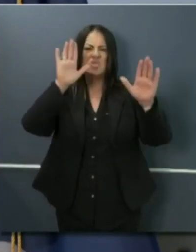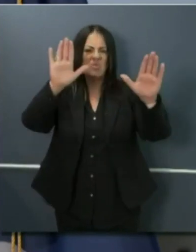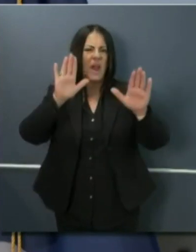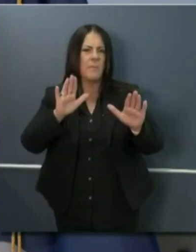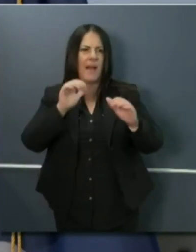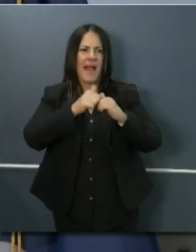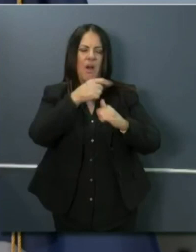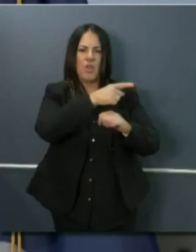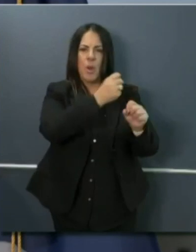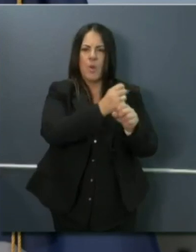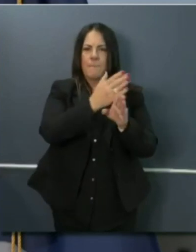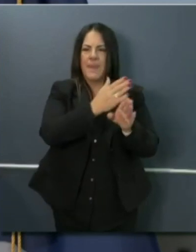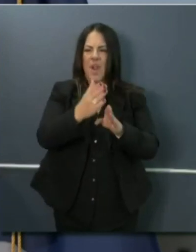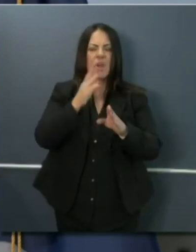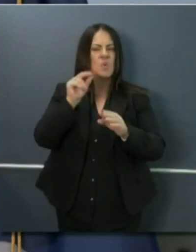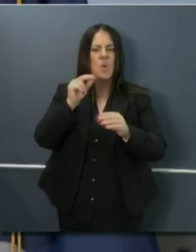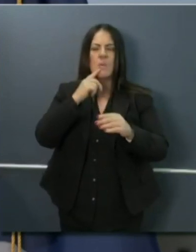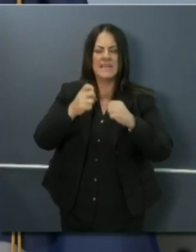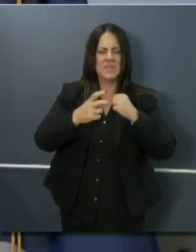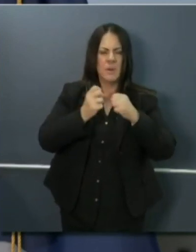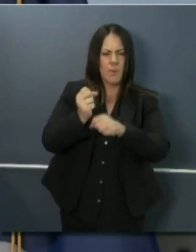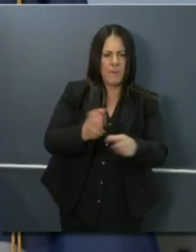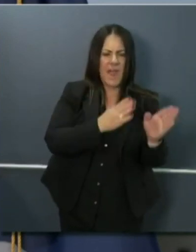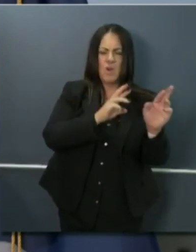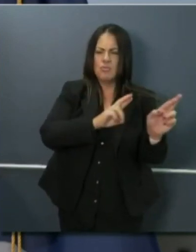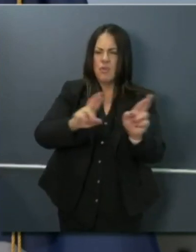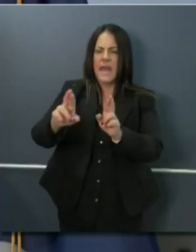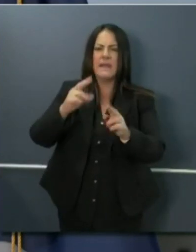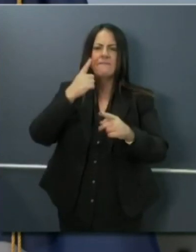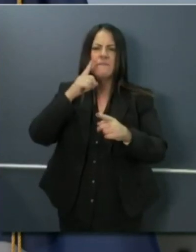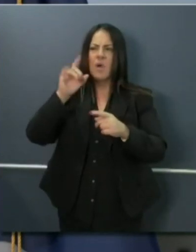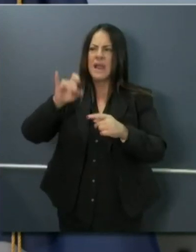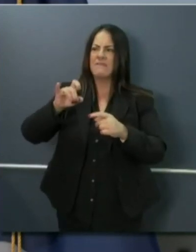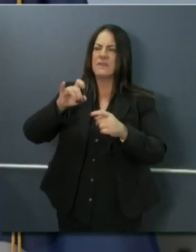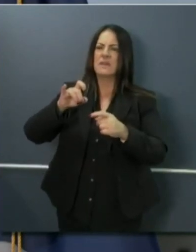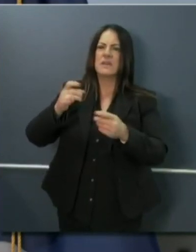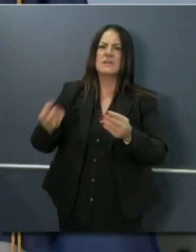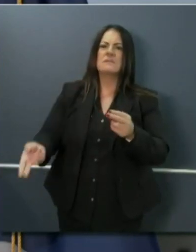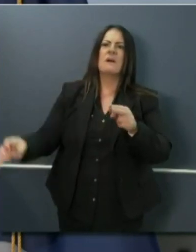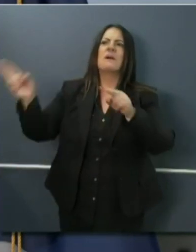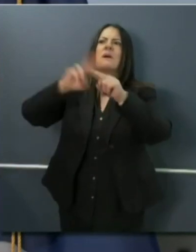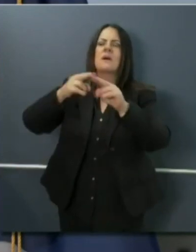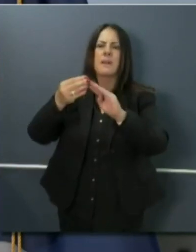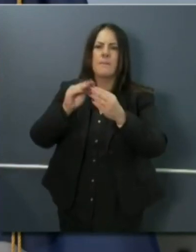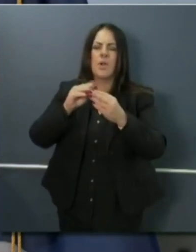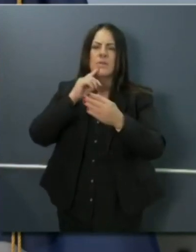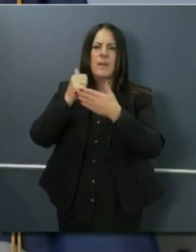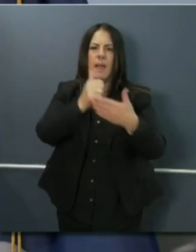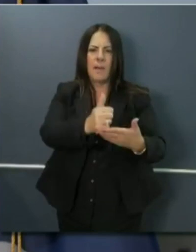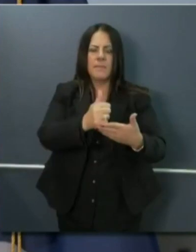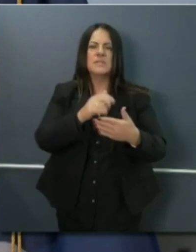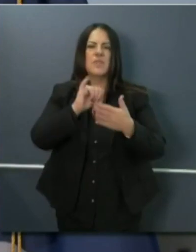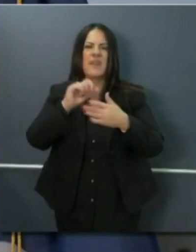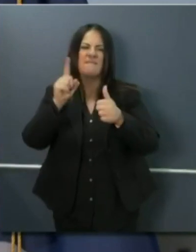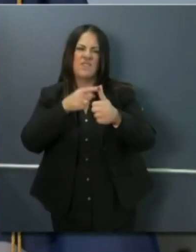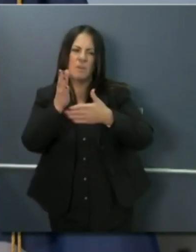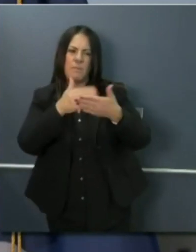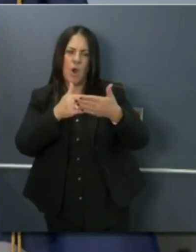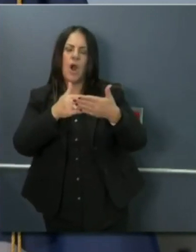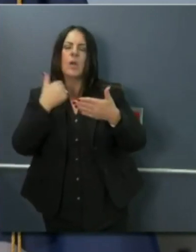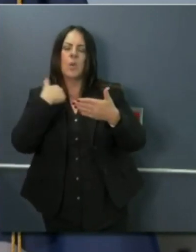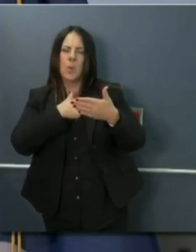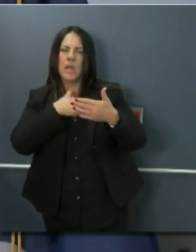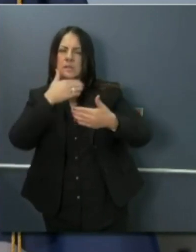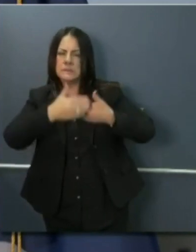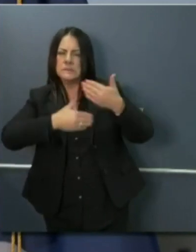to prepare for this moment. And so as a consequence on the surge, that slack, that number phase 1 still remains